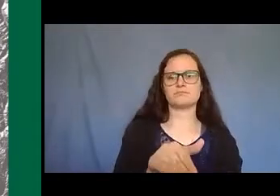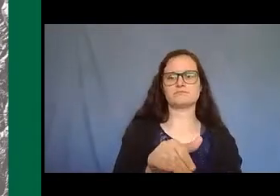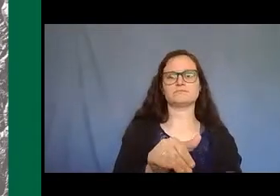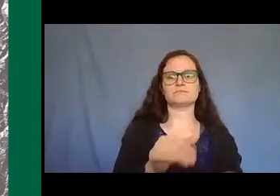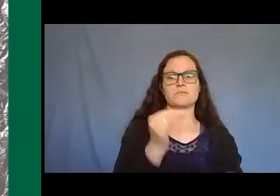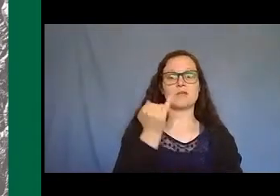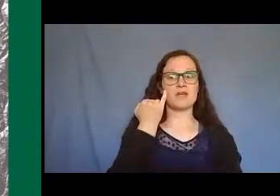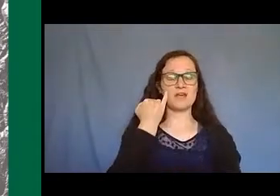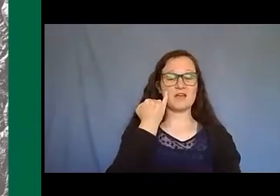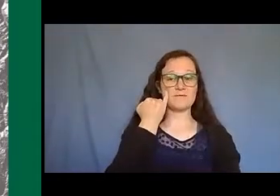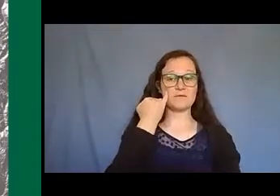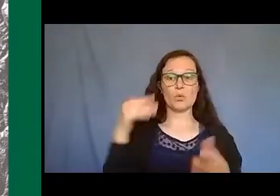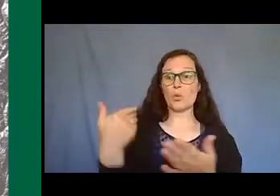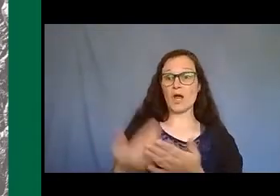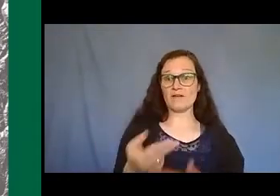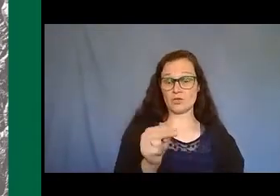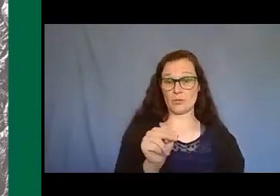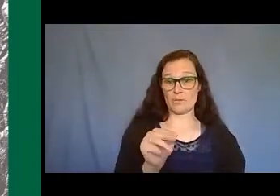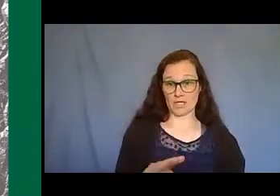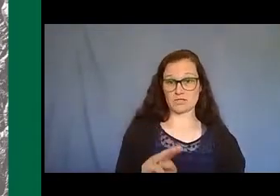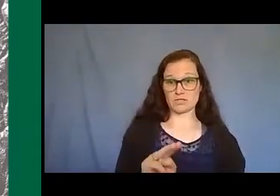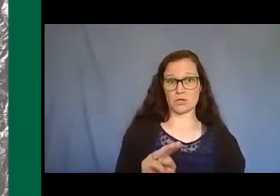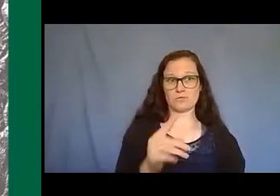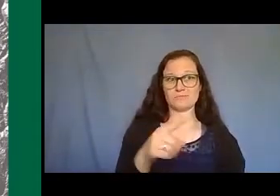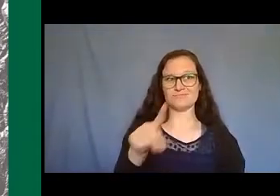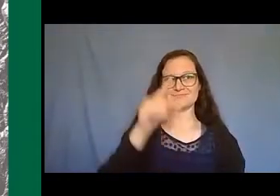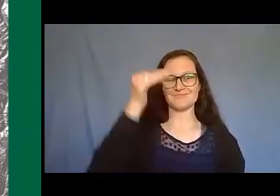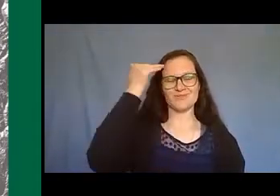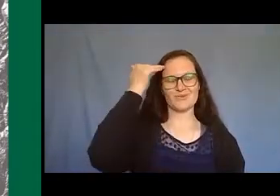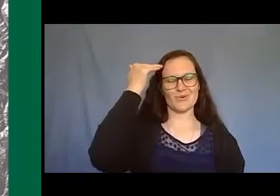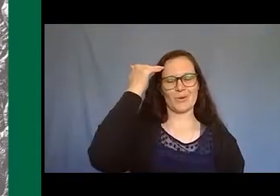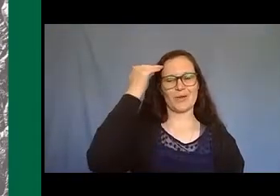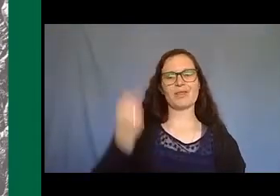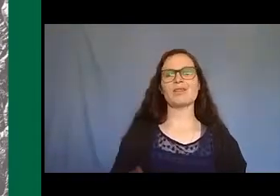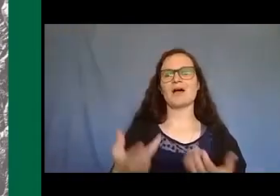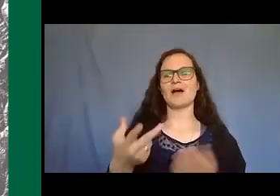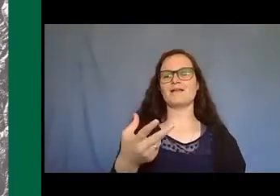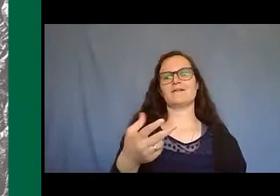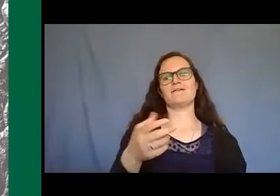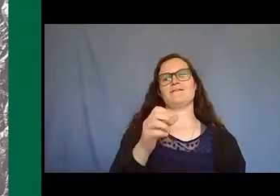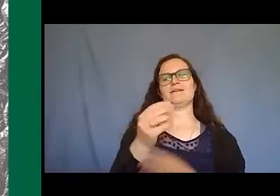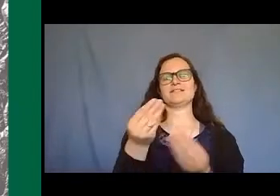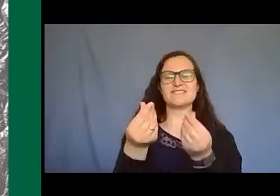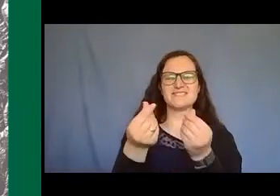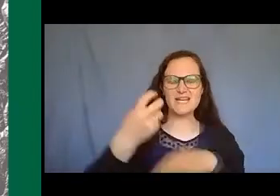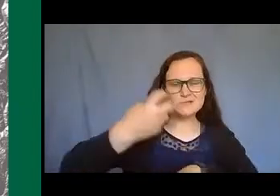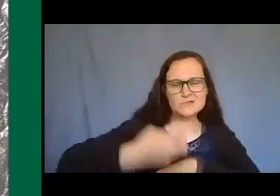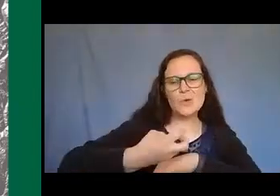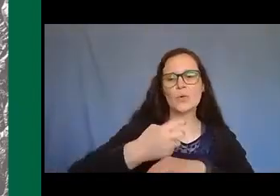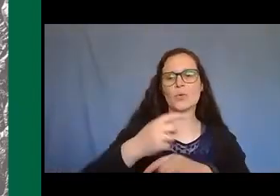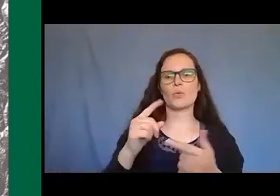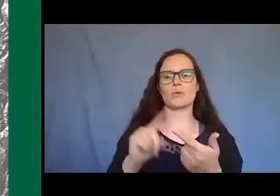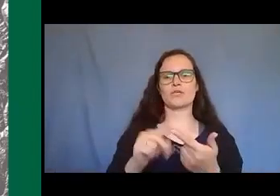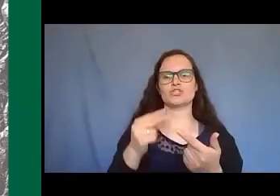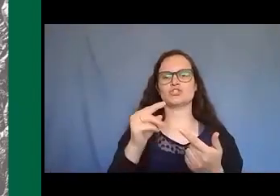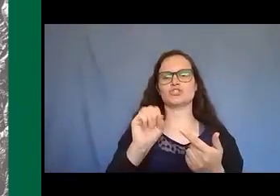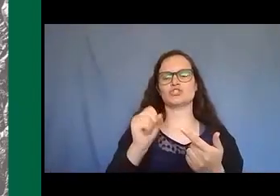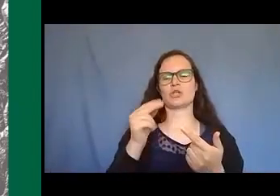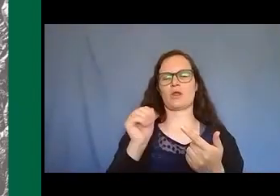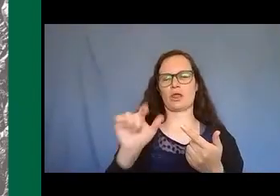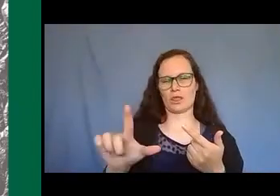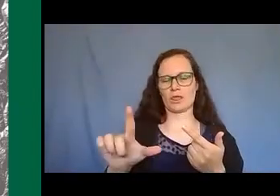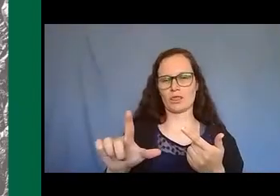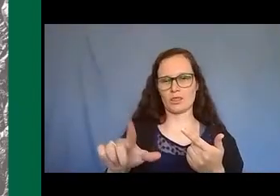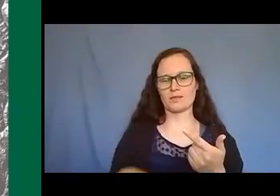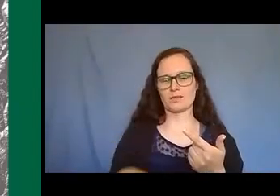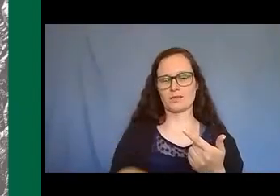get into New Mexico, as many of us know, it's a lot of sandstone and shale and sediment. But further upstream, you